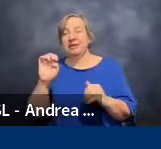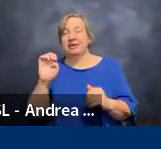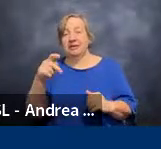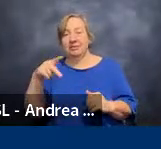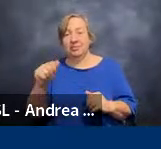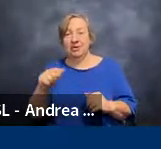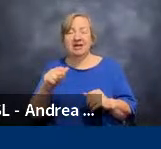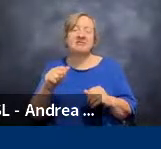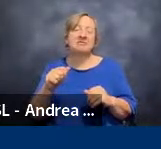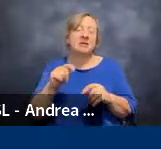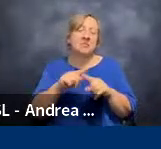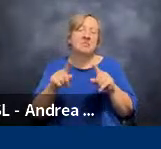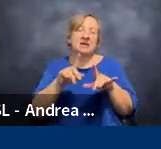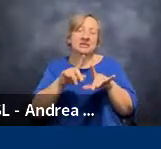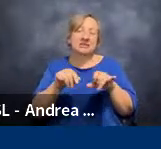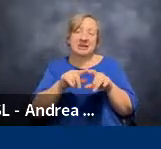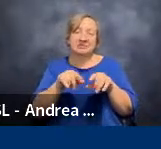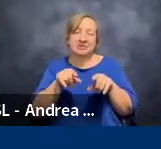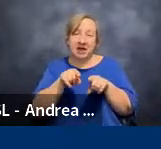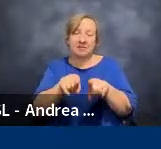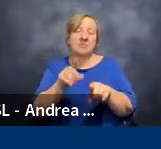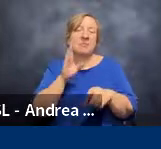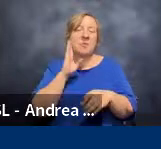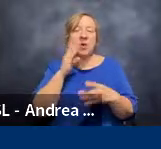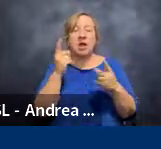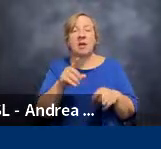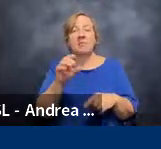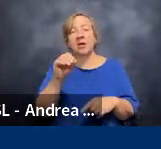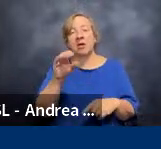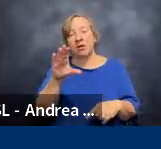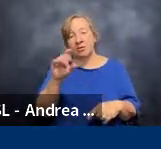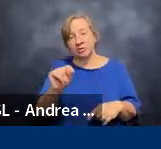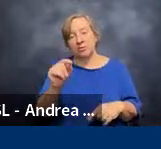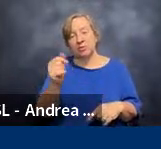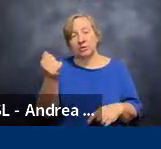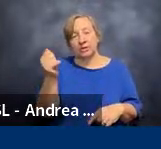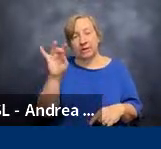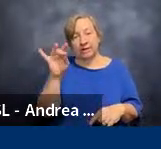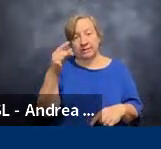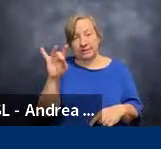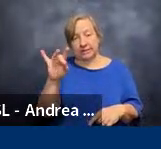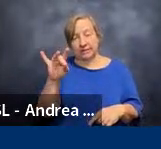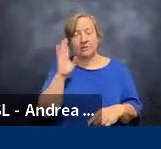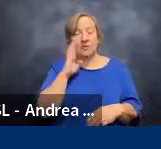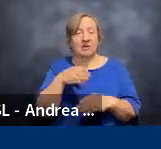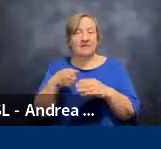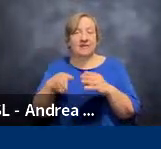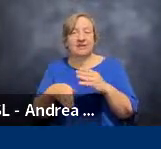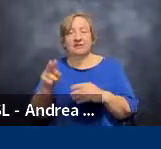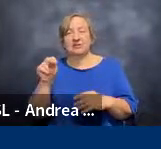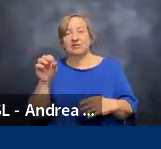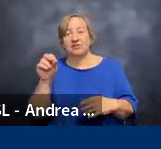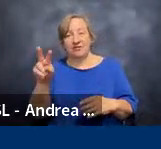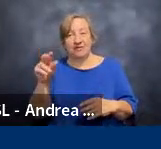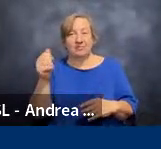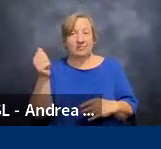and it will be held this October, starting on October 18th and concluding on November